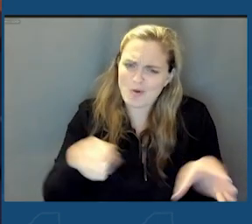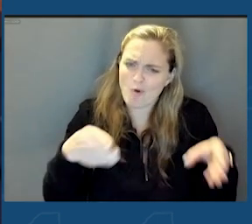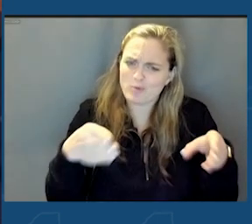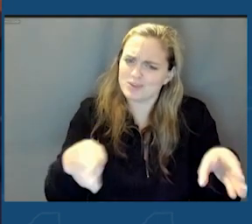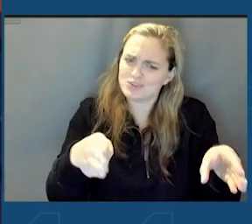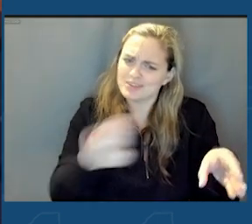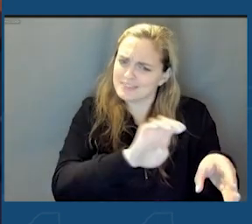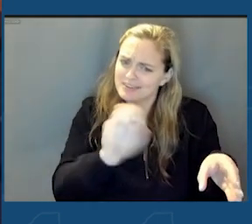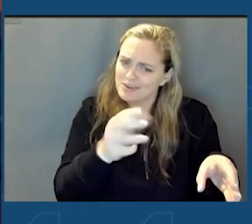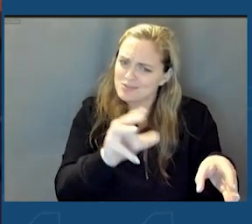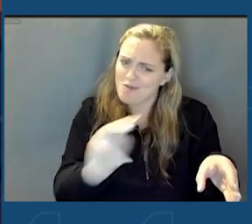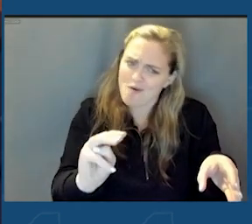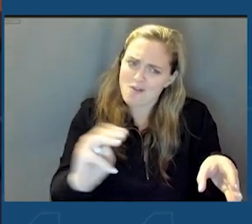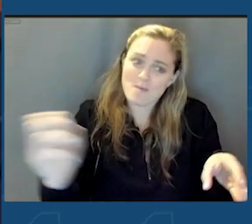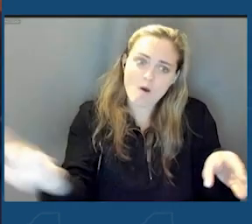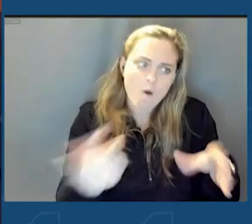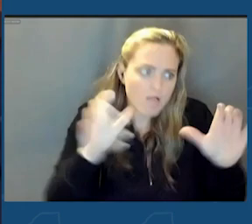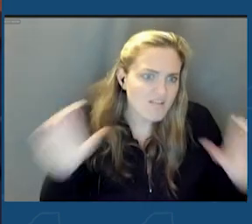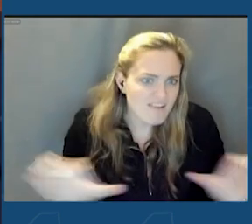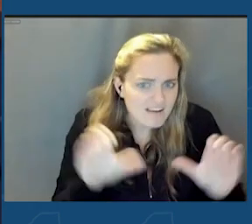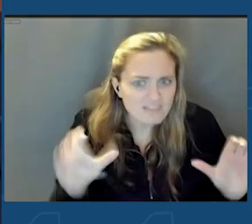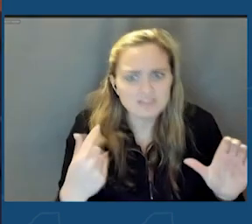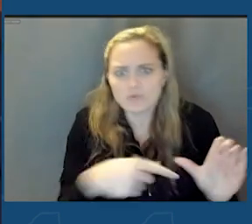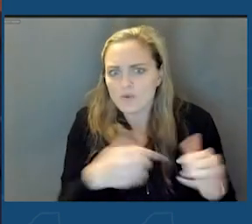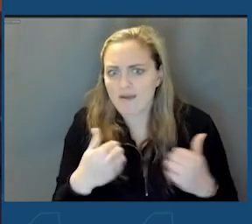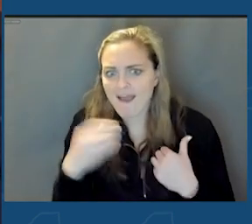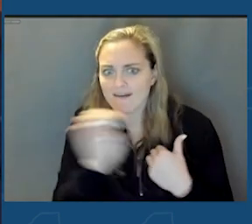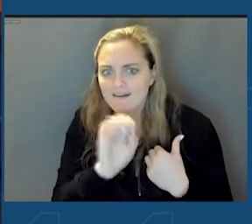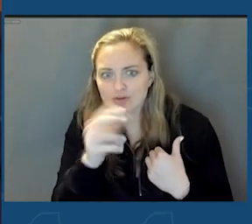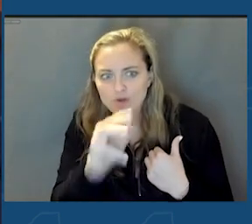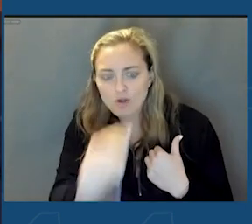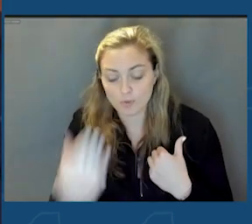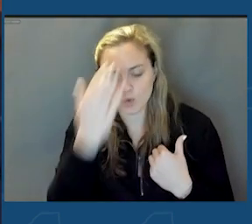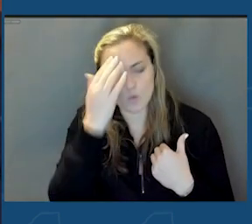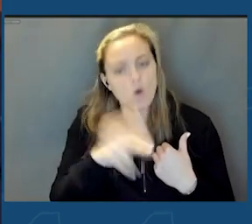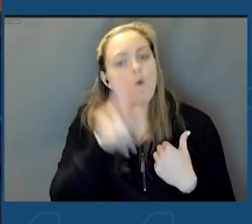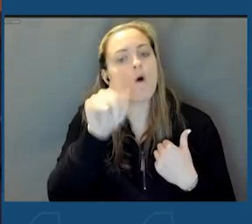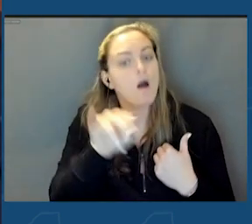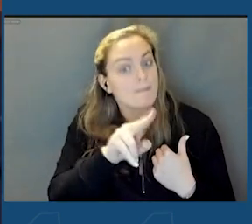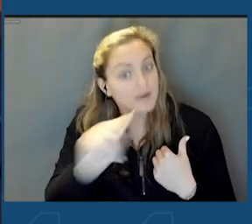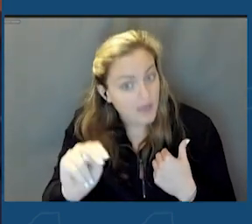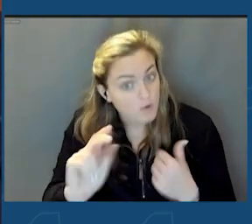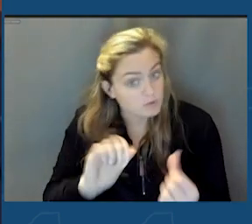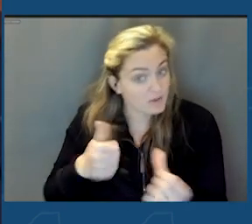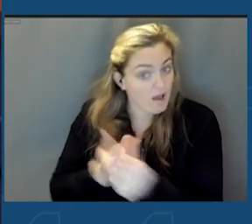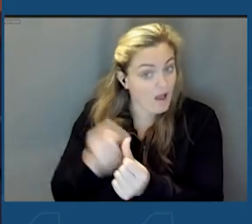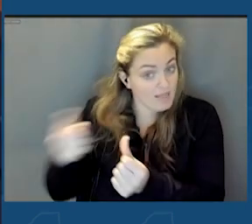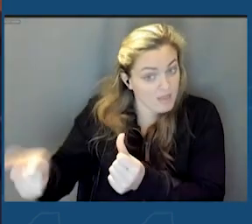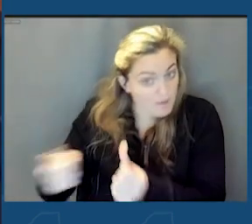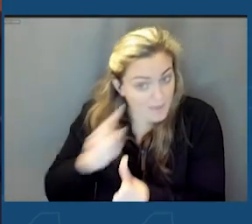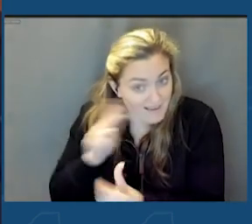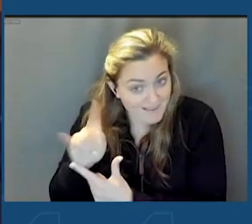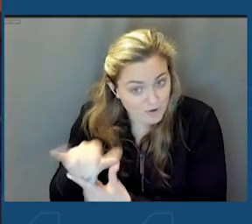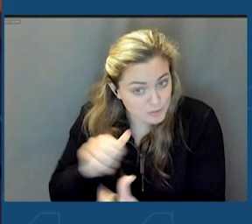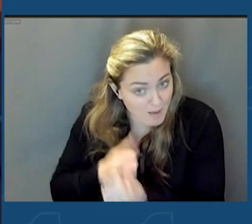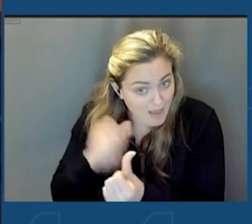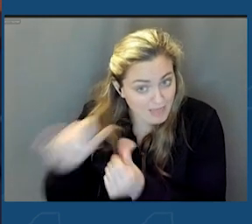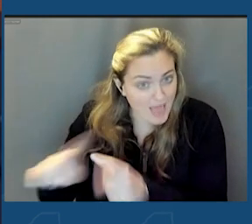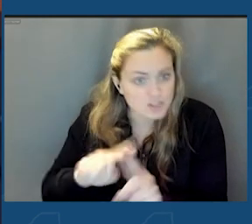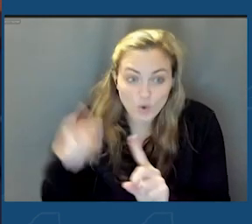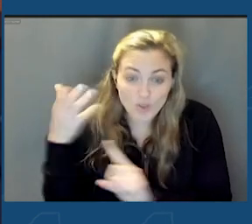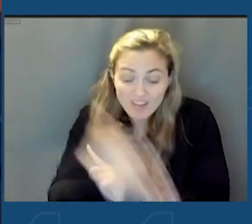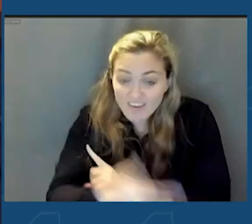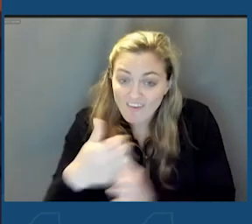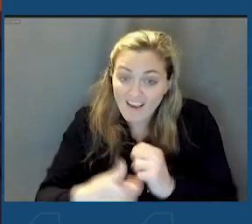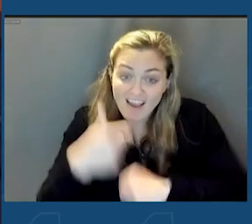Harlem. All of the activities that we have in East Harlem, you know Uptown Grand Central is behind them and Carrie's behind them. So they're there every time